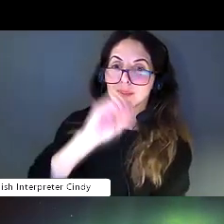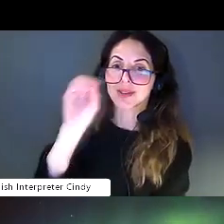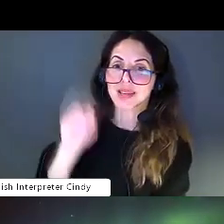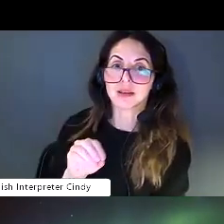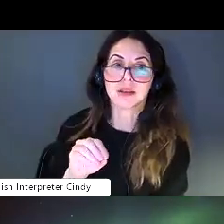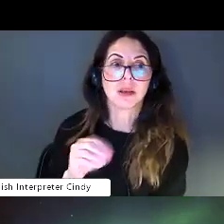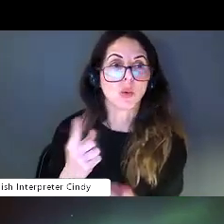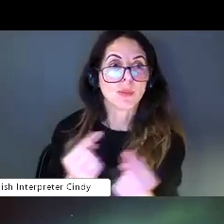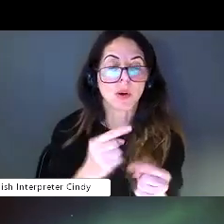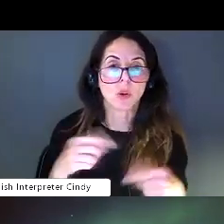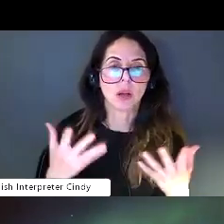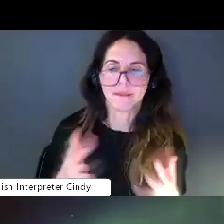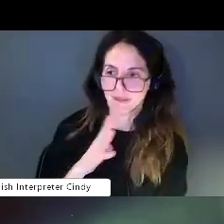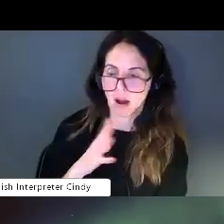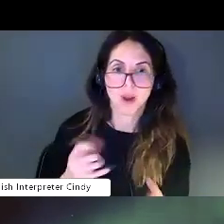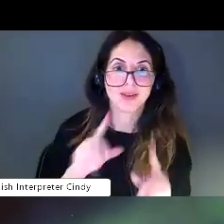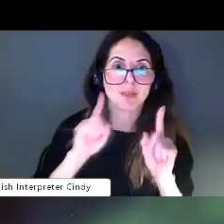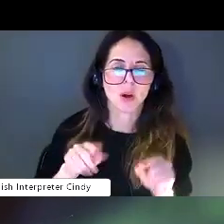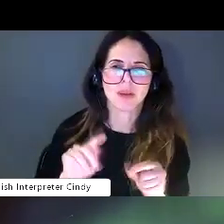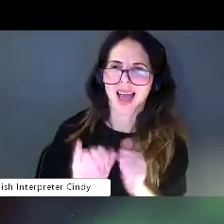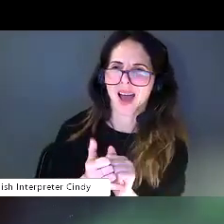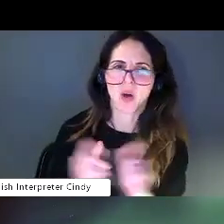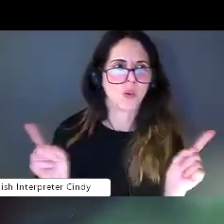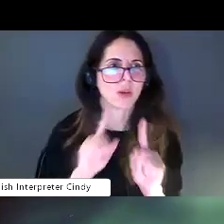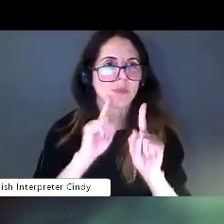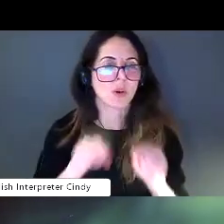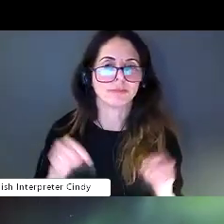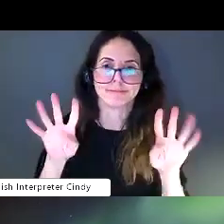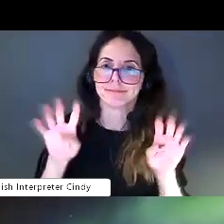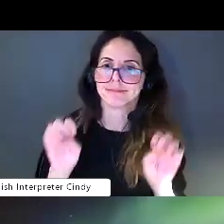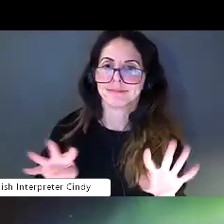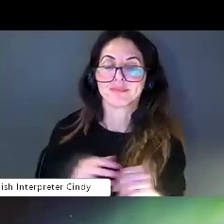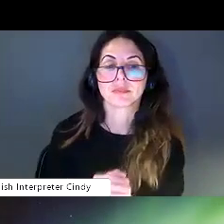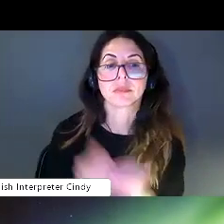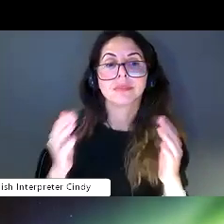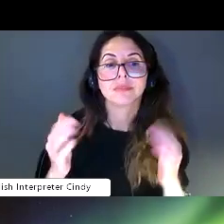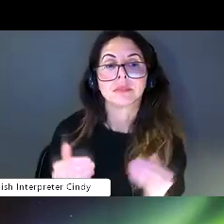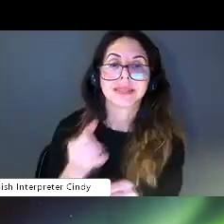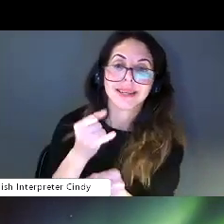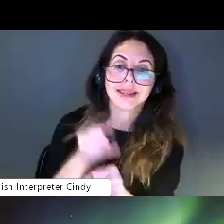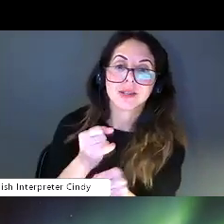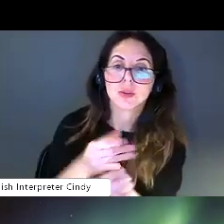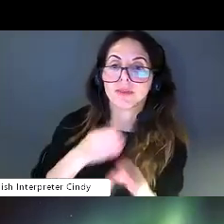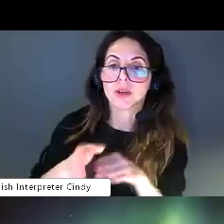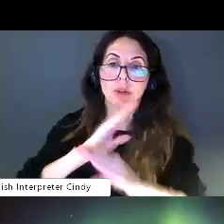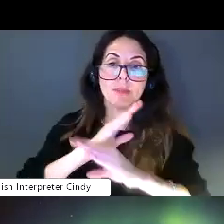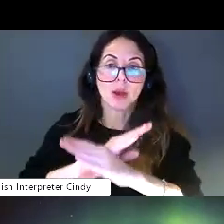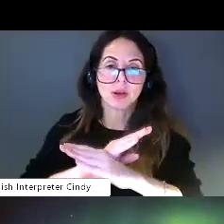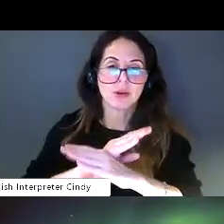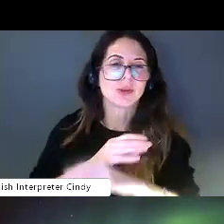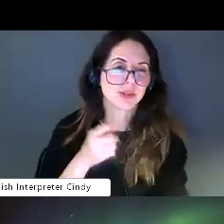participants, such as just not knowing when and where to report. And then institutional and professional barriers. These